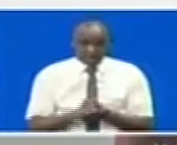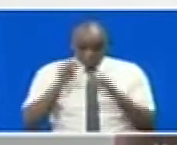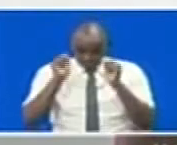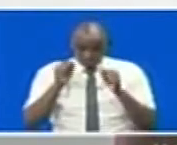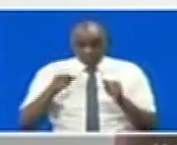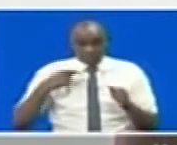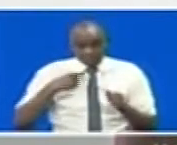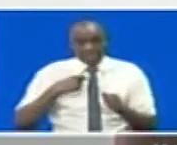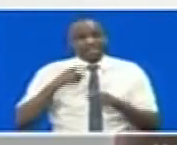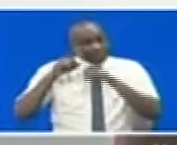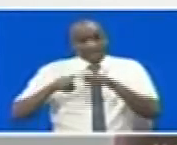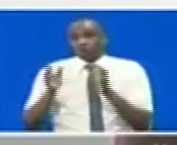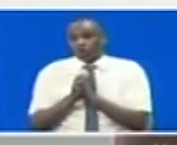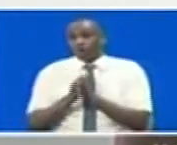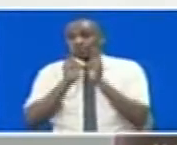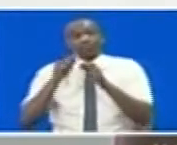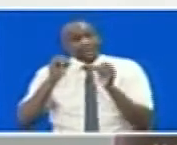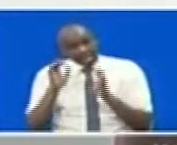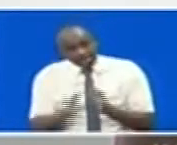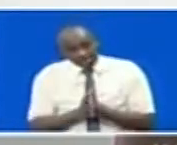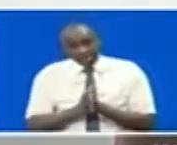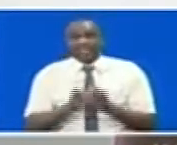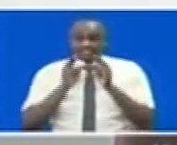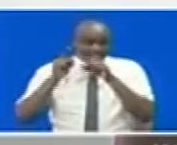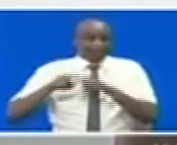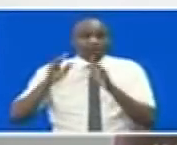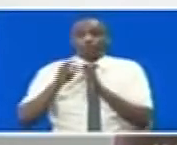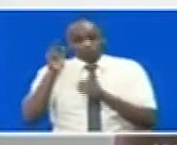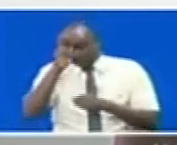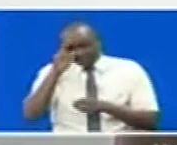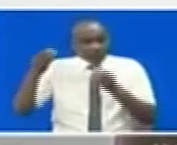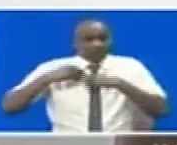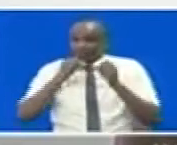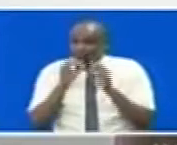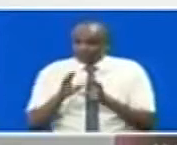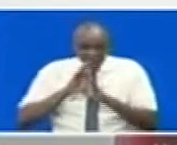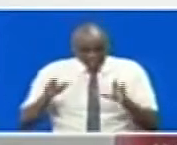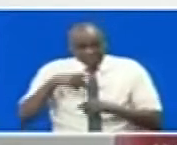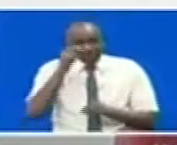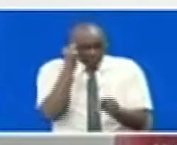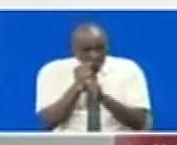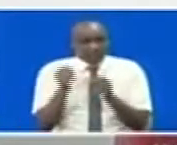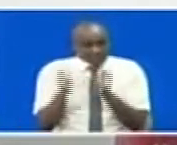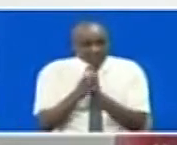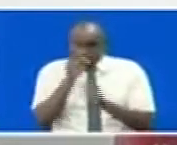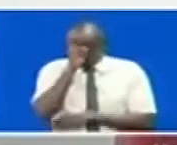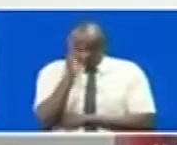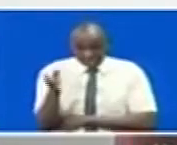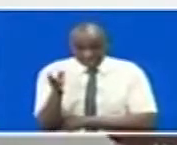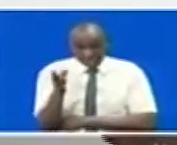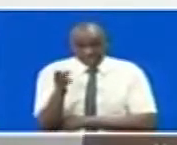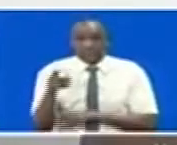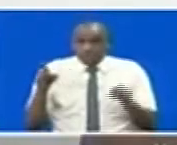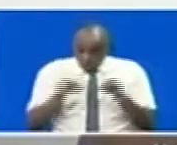don't depend on the reporters, we don't depend on police alone. They will be working together with police. We have